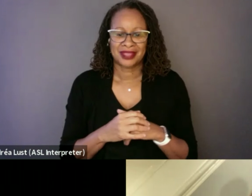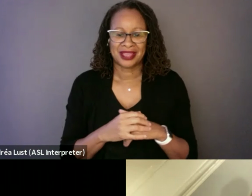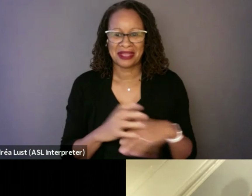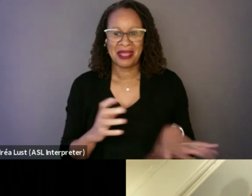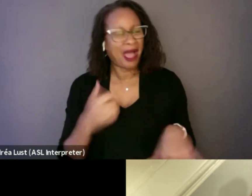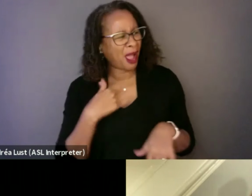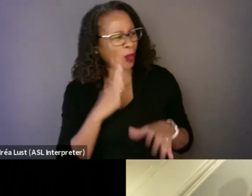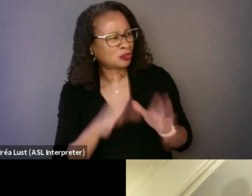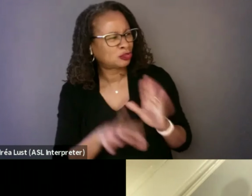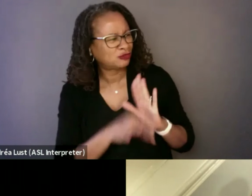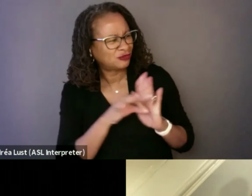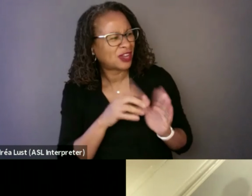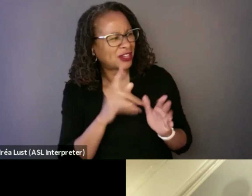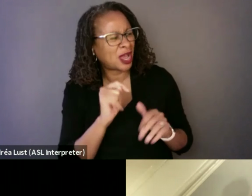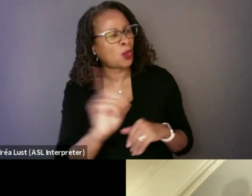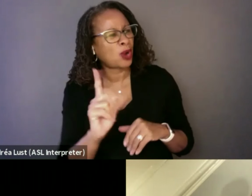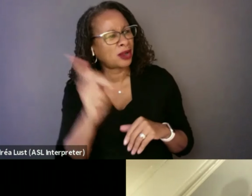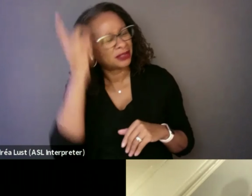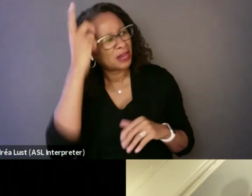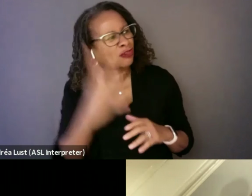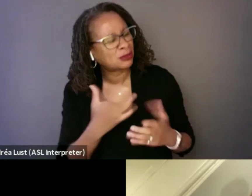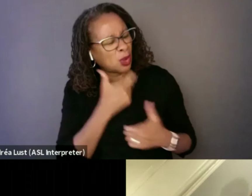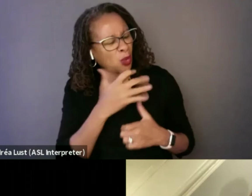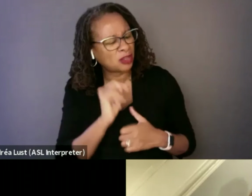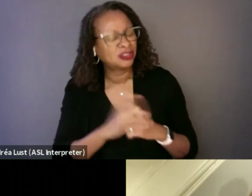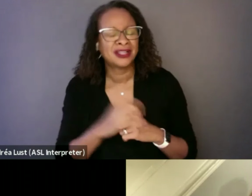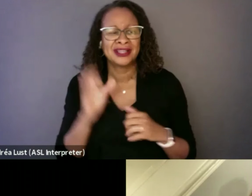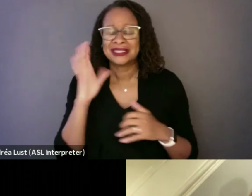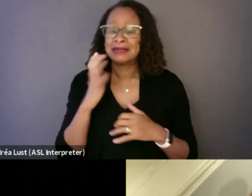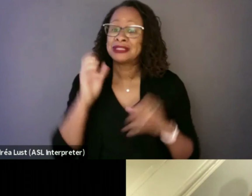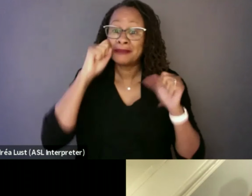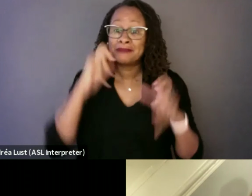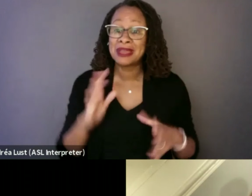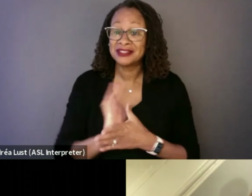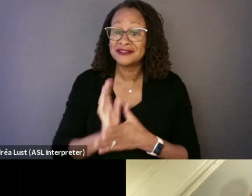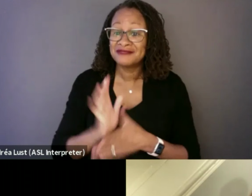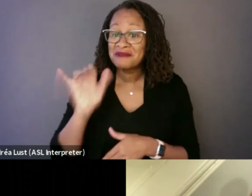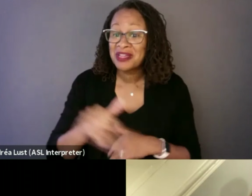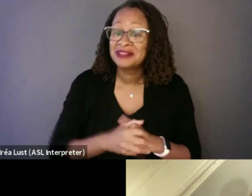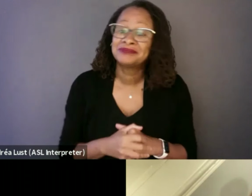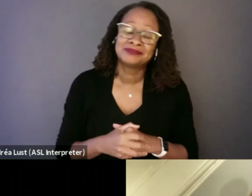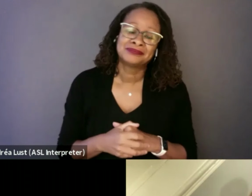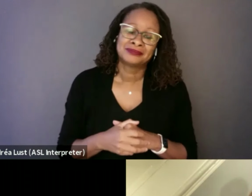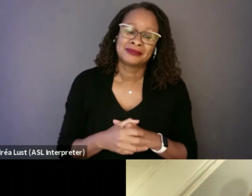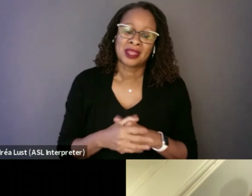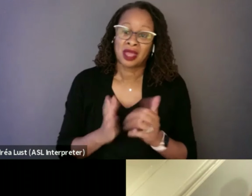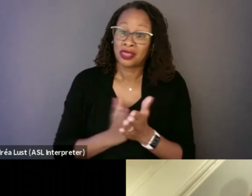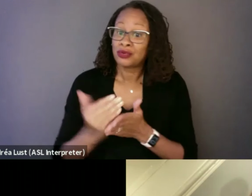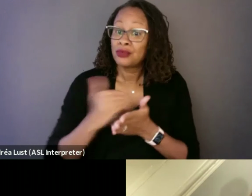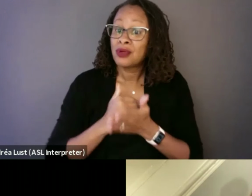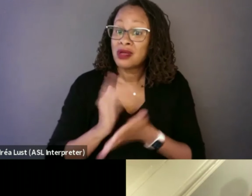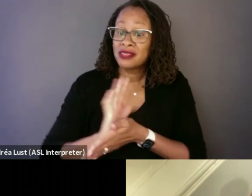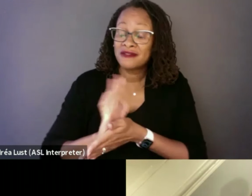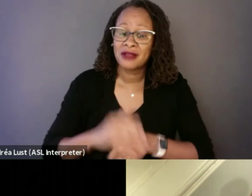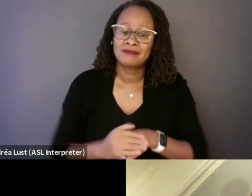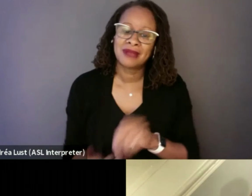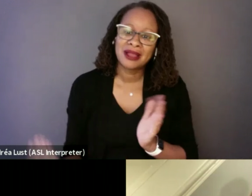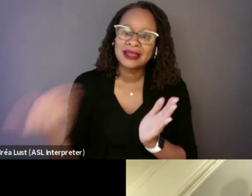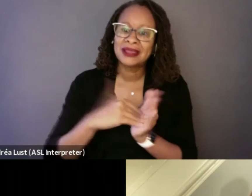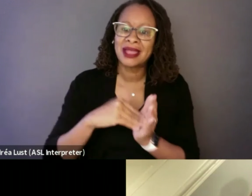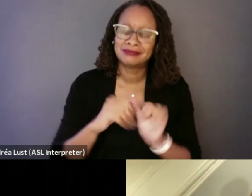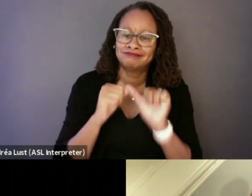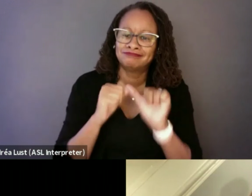can watch Democrats, because that sounds like it's also an amazing film. So, you know, throughout the film, again, I just kept